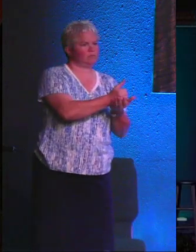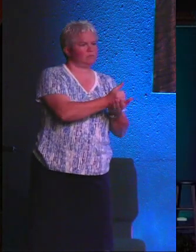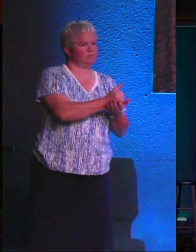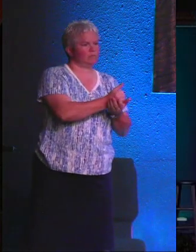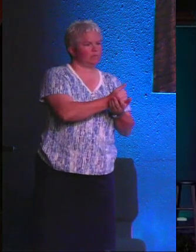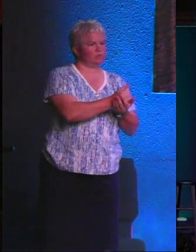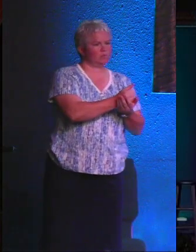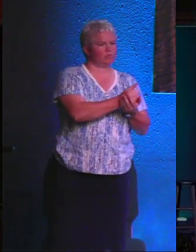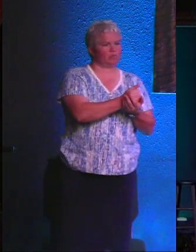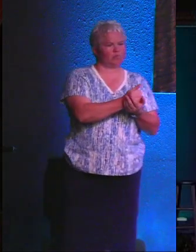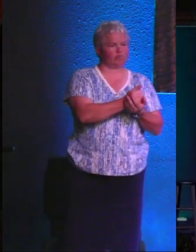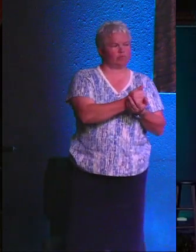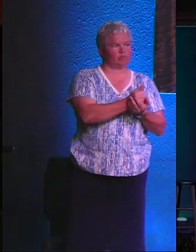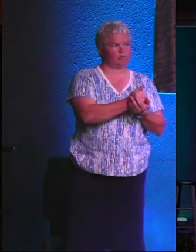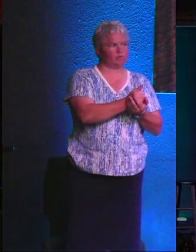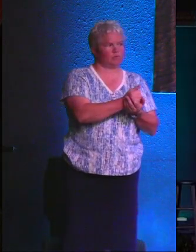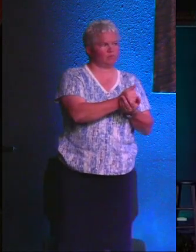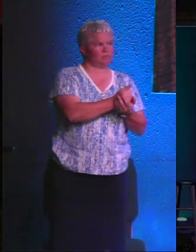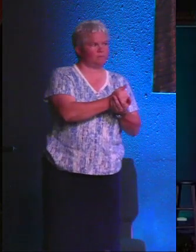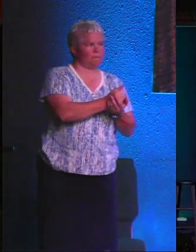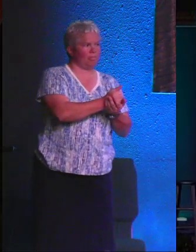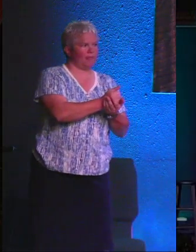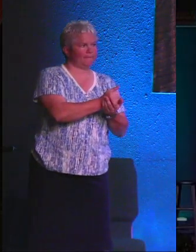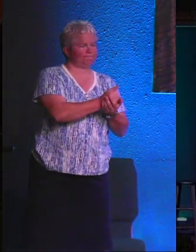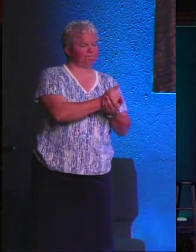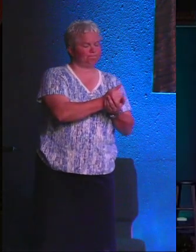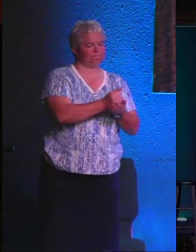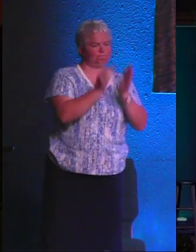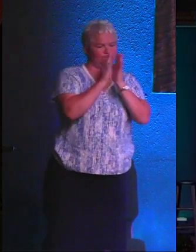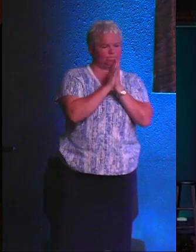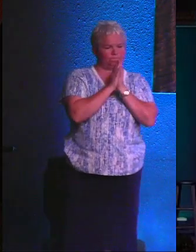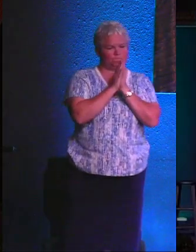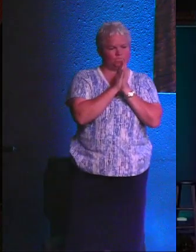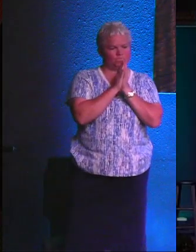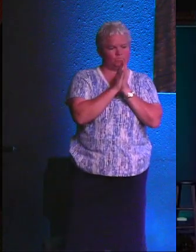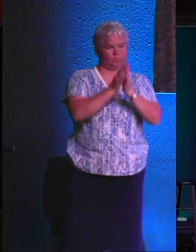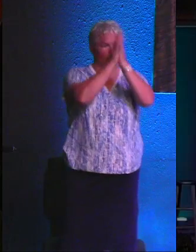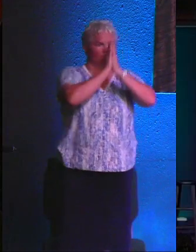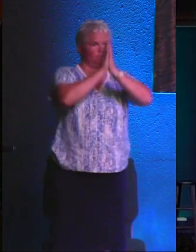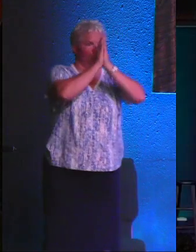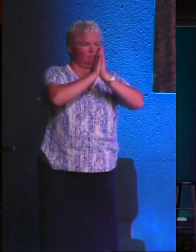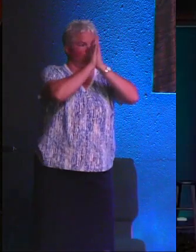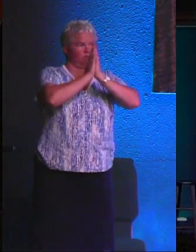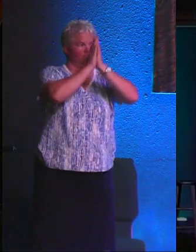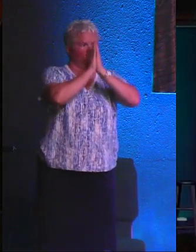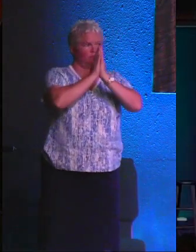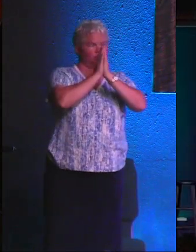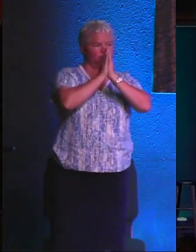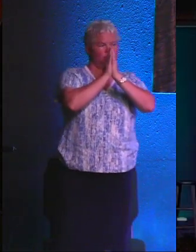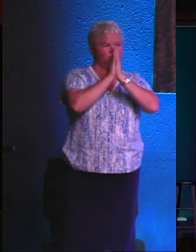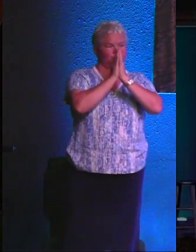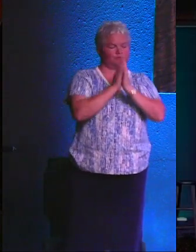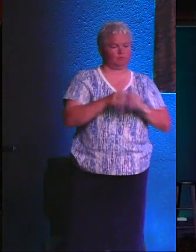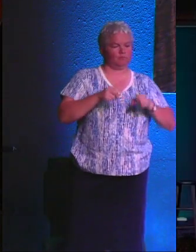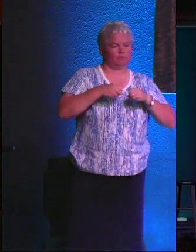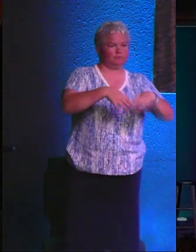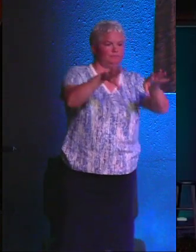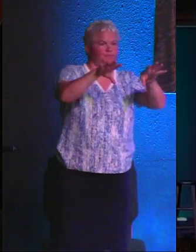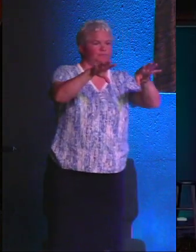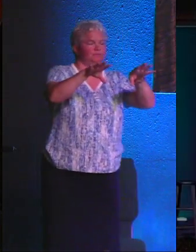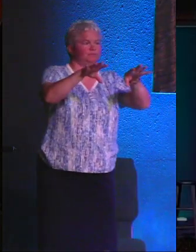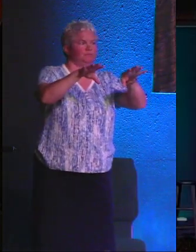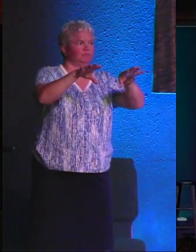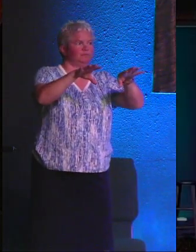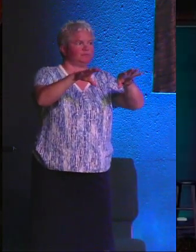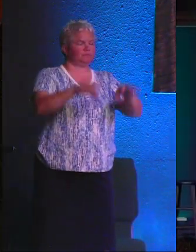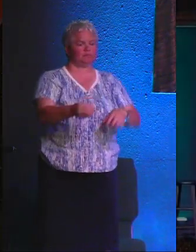should be charged up and ready to go. I'm going to pray. We're going to worship, and then we're going to be dismissed